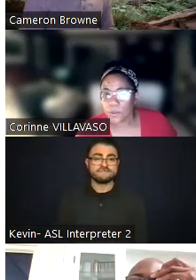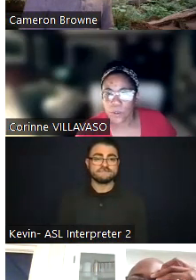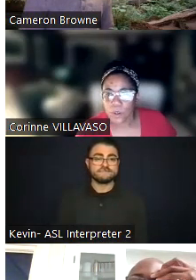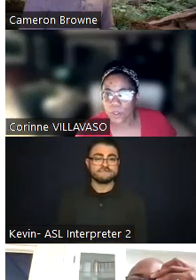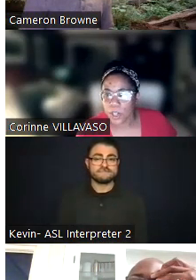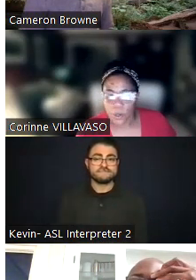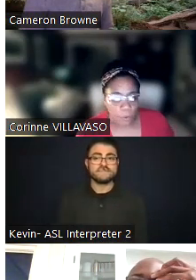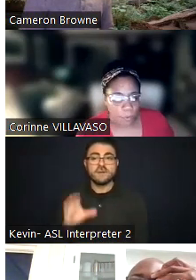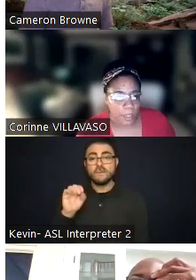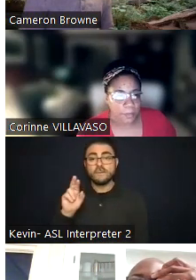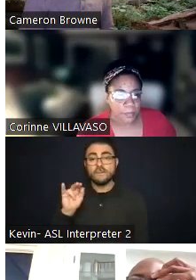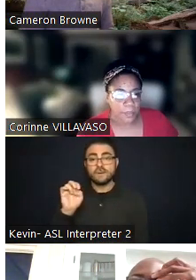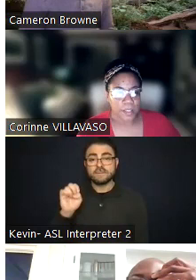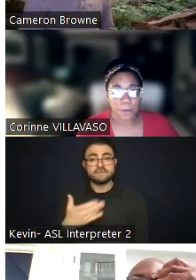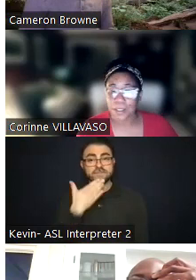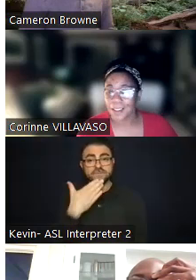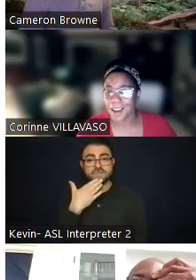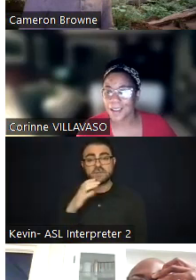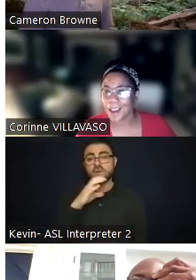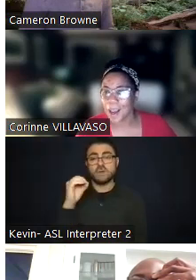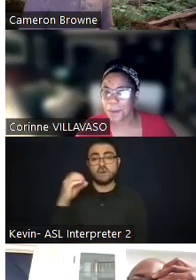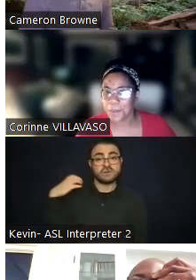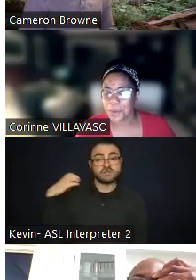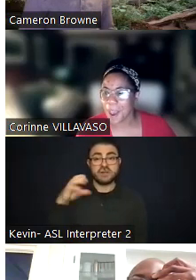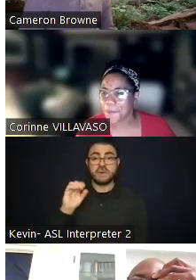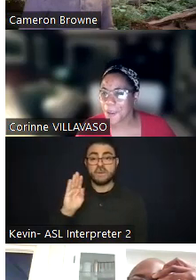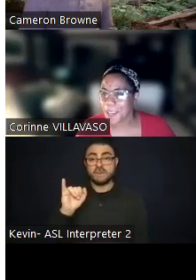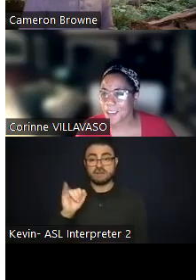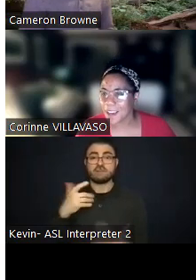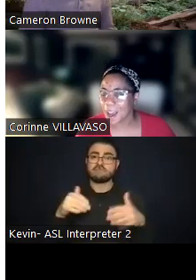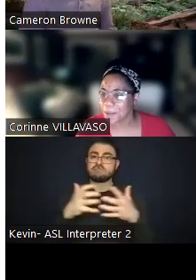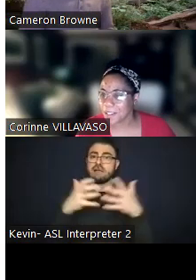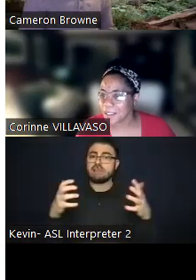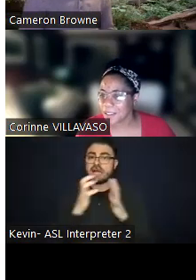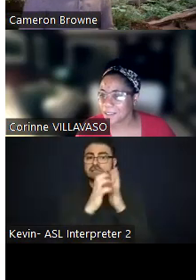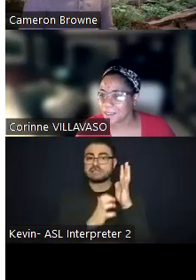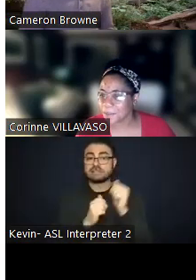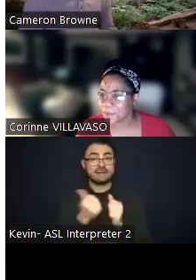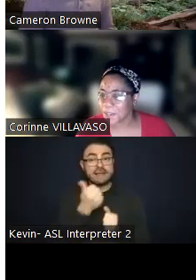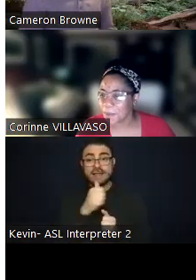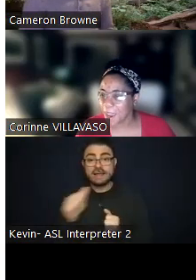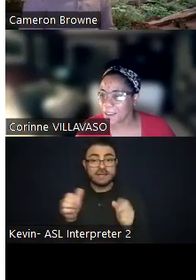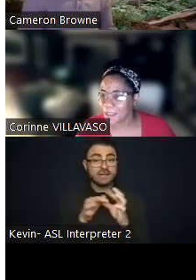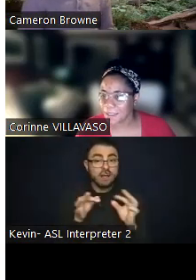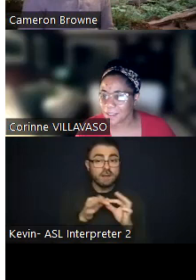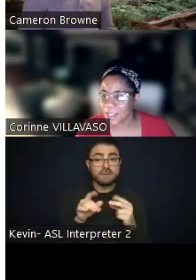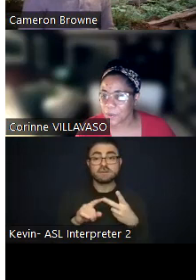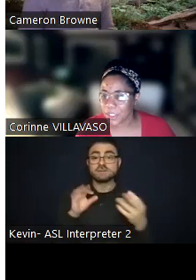Thank you, Co-Chair Obi. That was a lot. Do we have any comments,